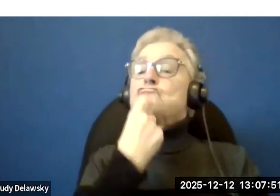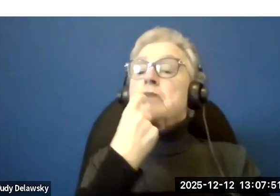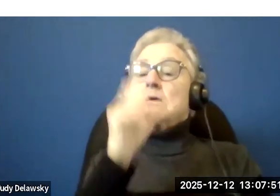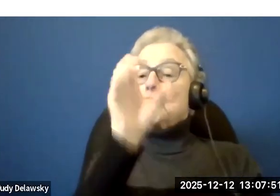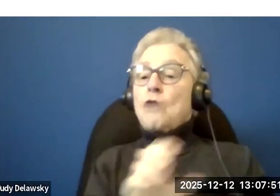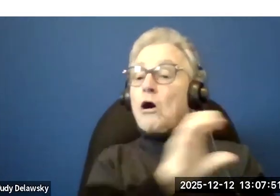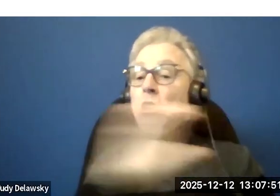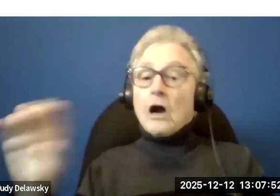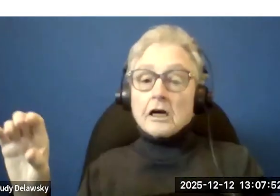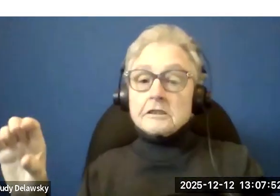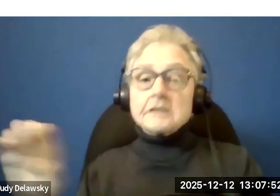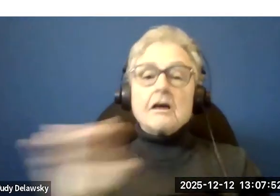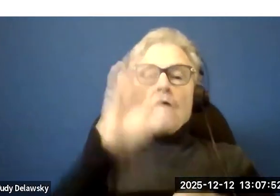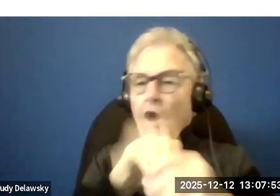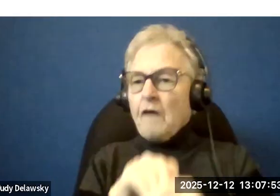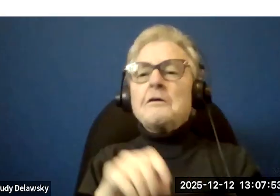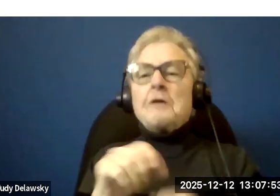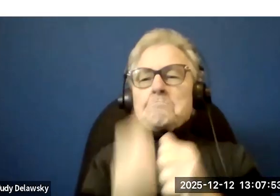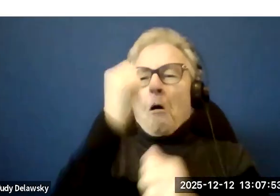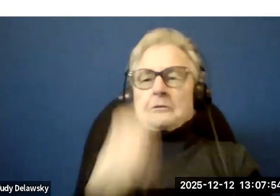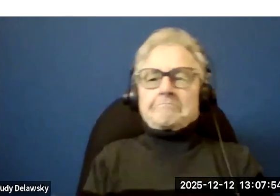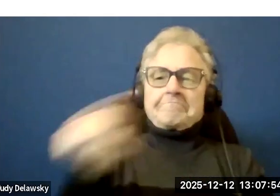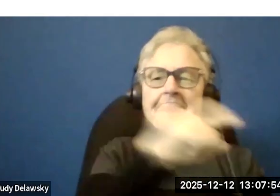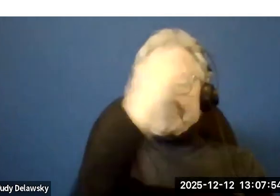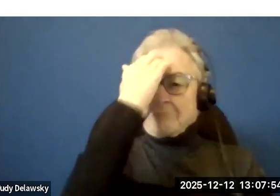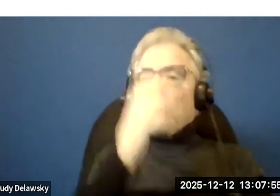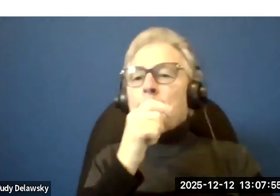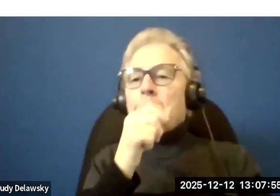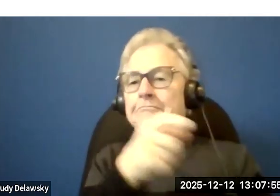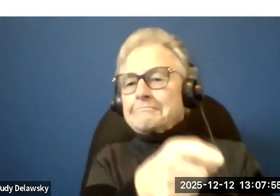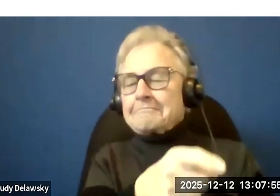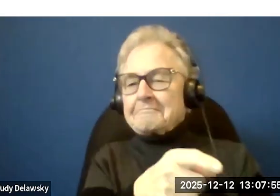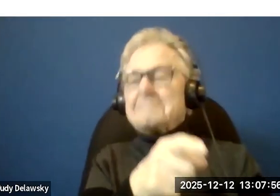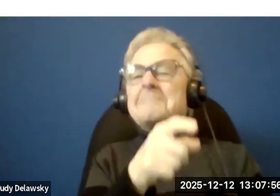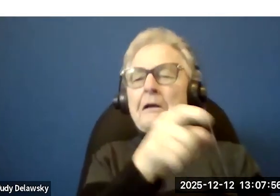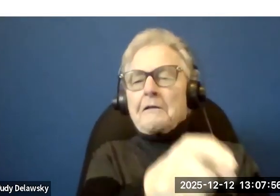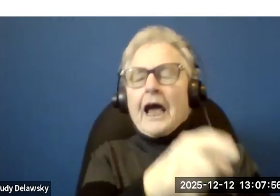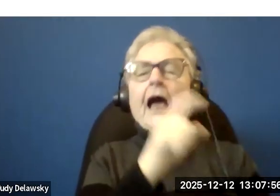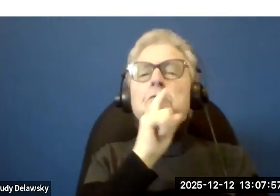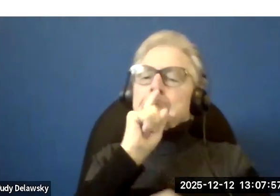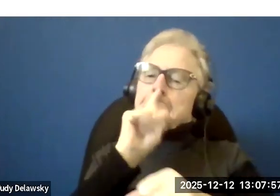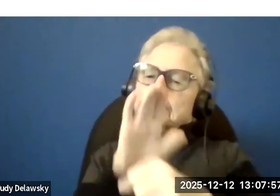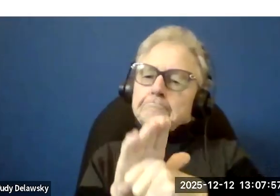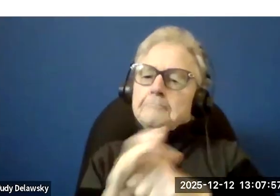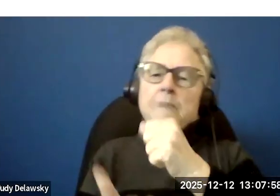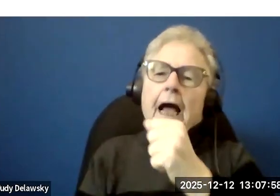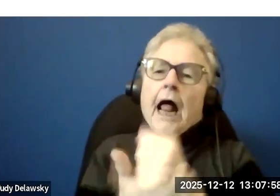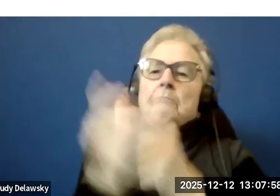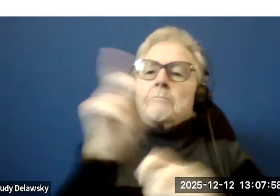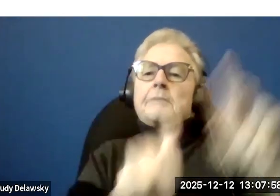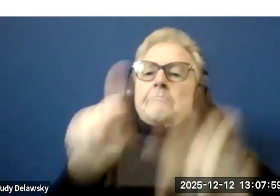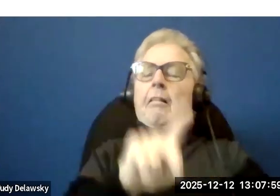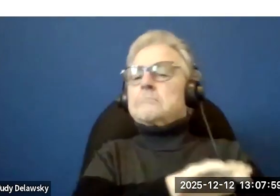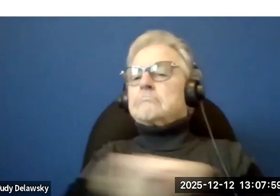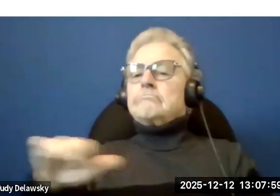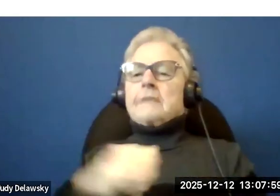project. I imagine most of you have heard of them. And they are dedicated to helping people in communities in Canada and around the world in times